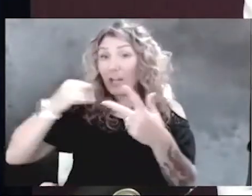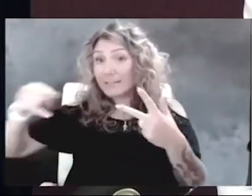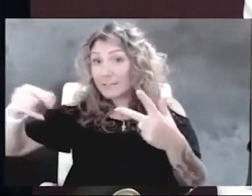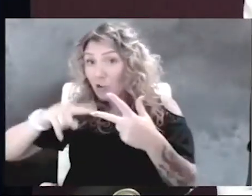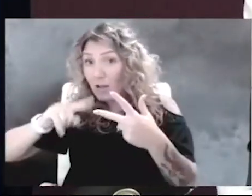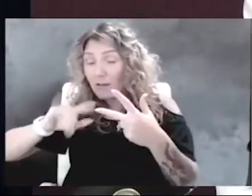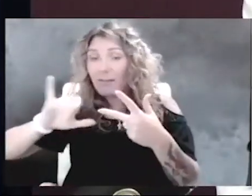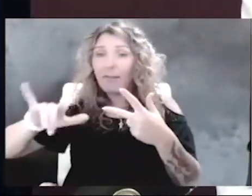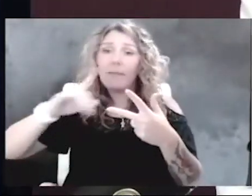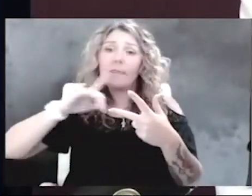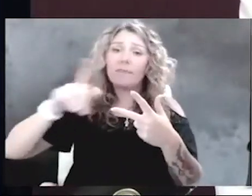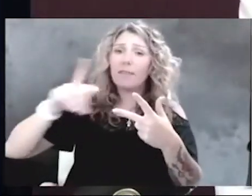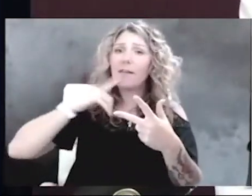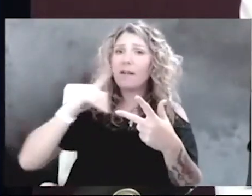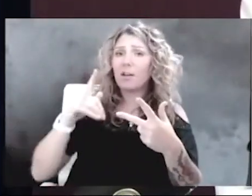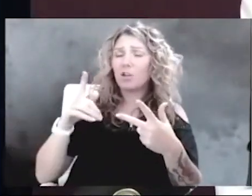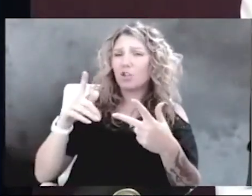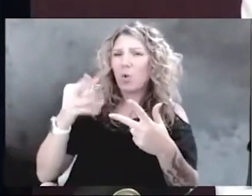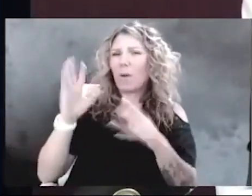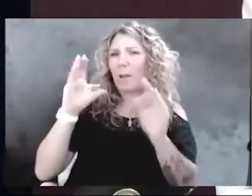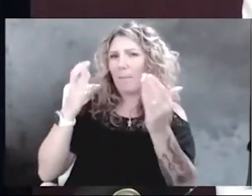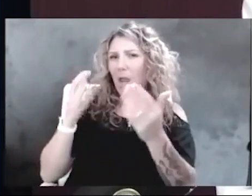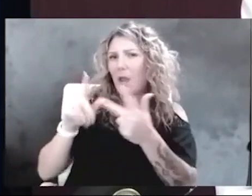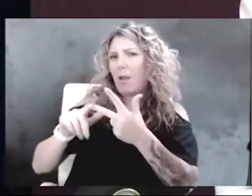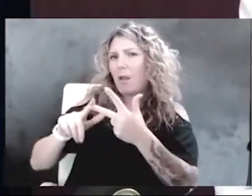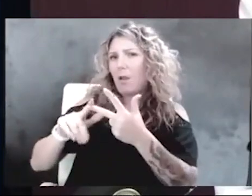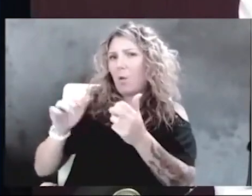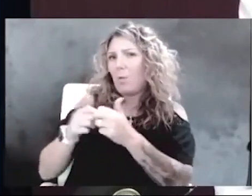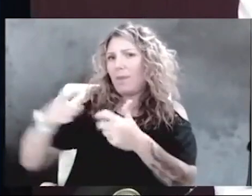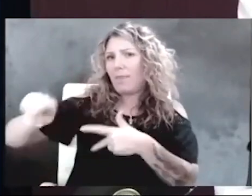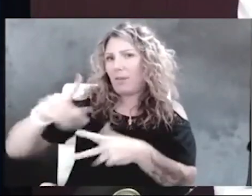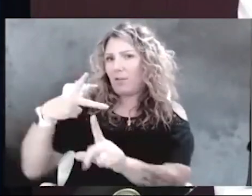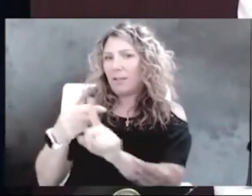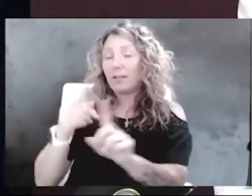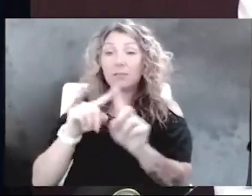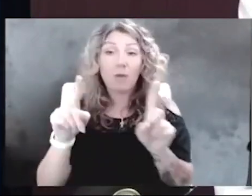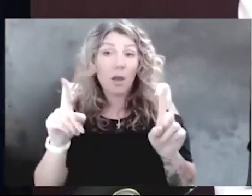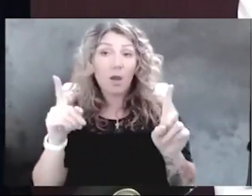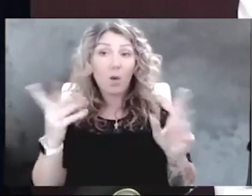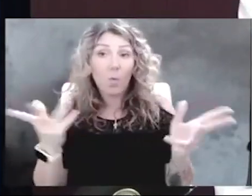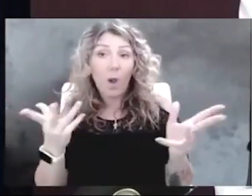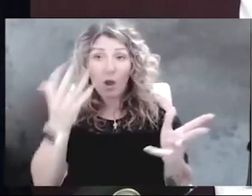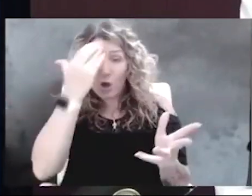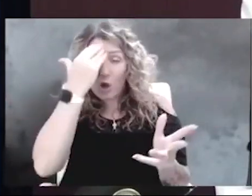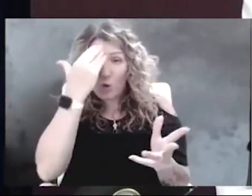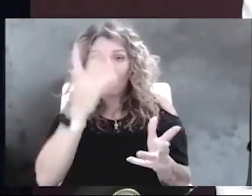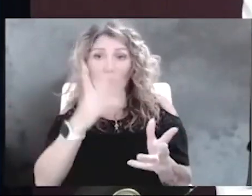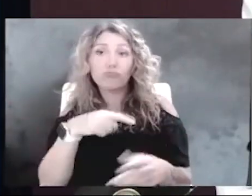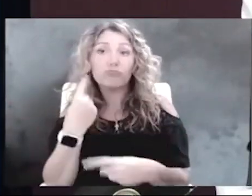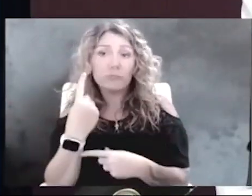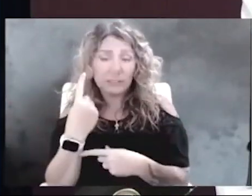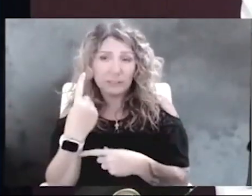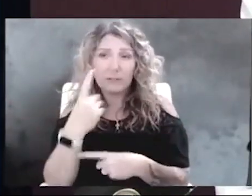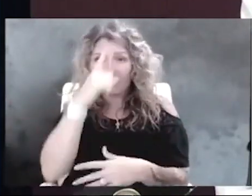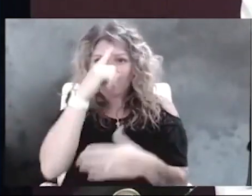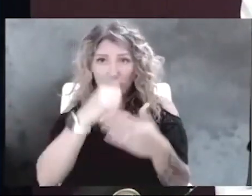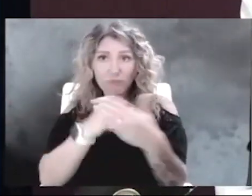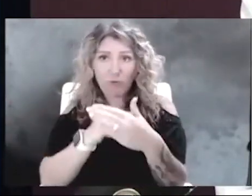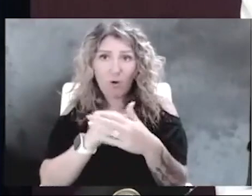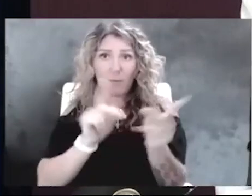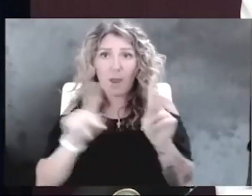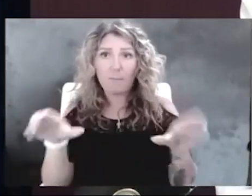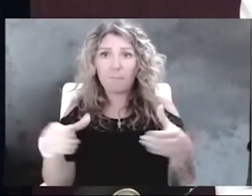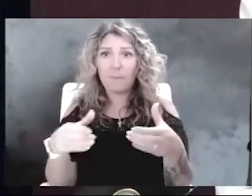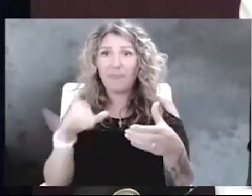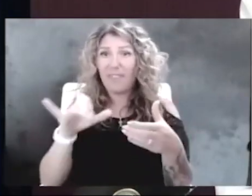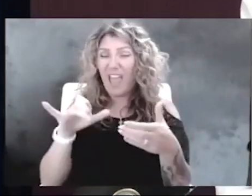platelets do funny things. What we know is there is a risk of stroke in the population. Does vaccination increase that